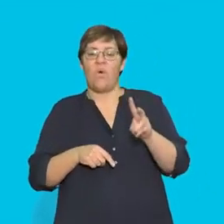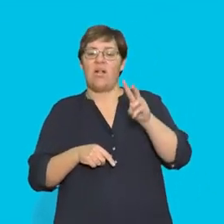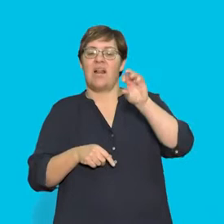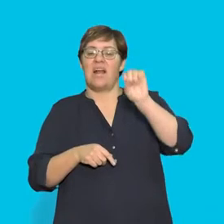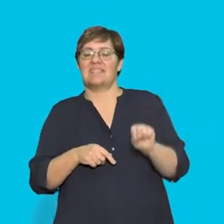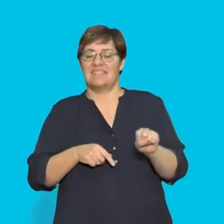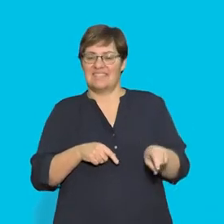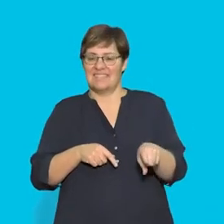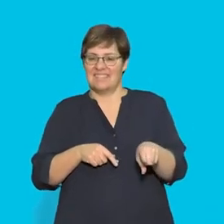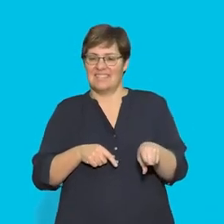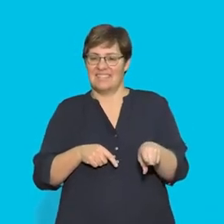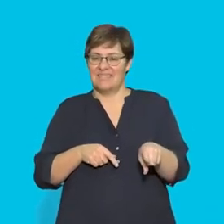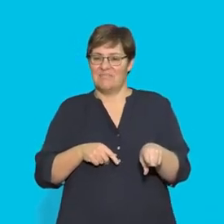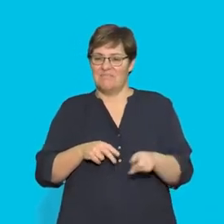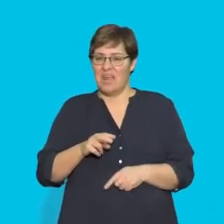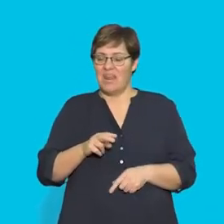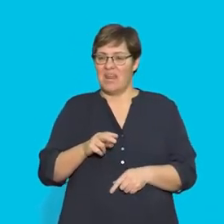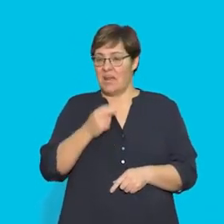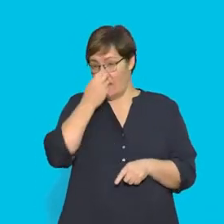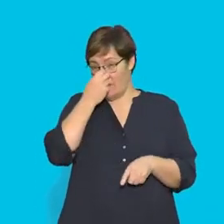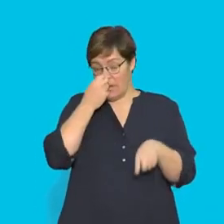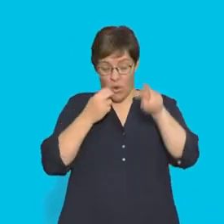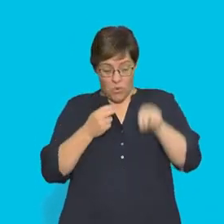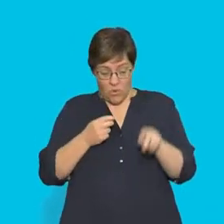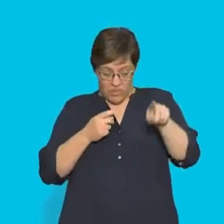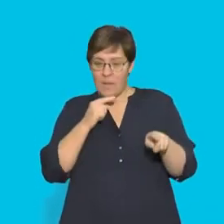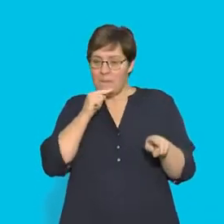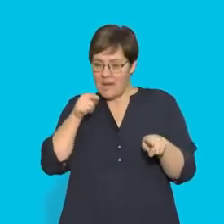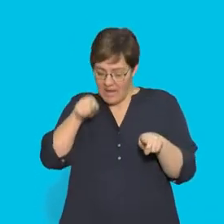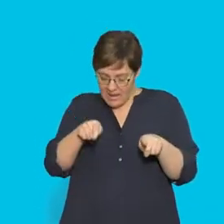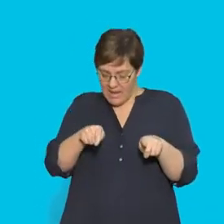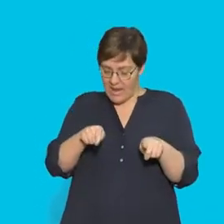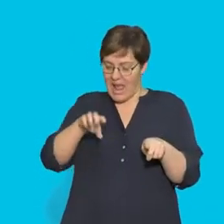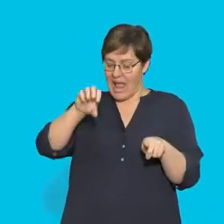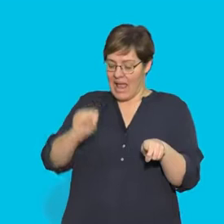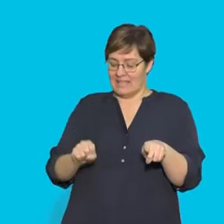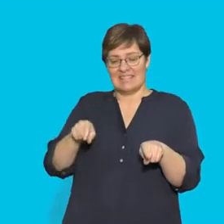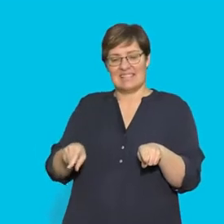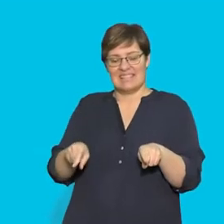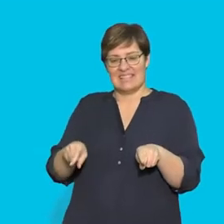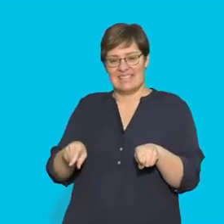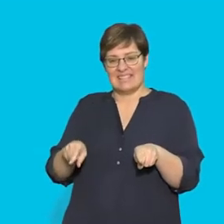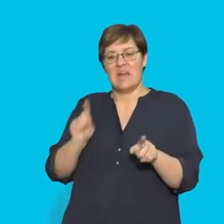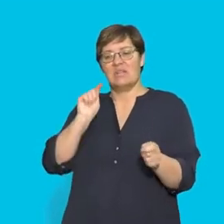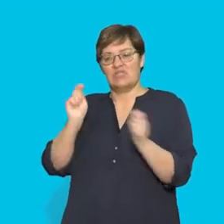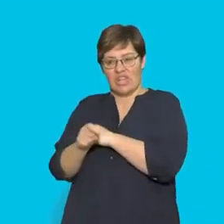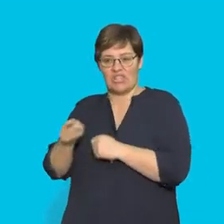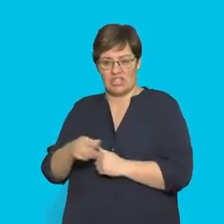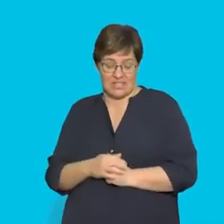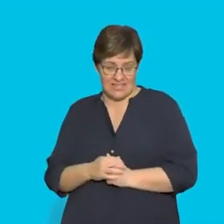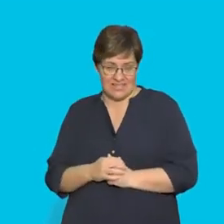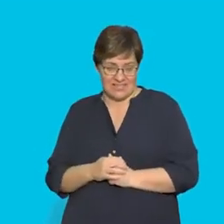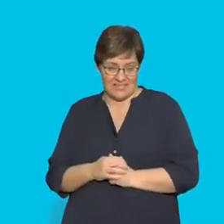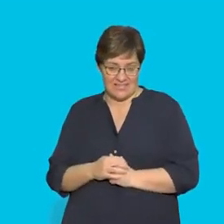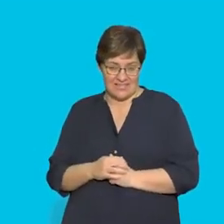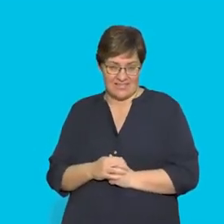would make that a north pole? Well, if it was a north pole, then they'd be repelling. No, that wouldn't be the case. This would have to be a south